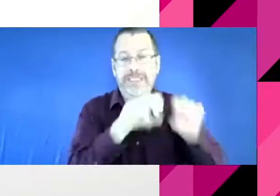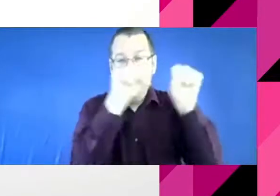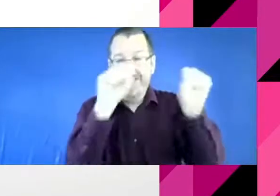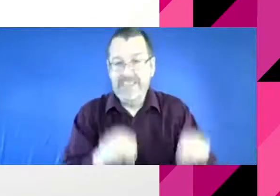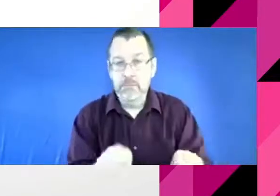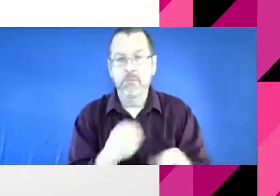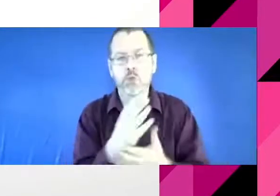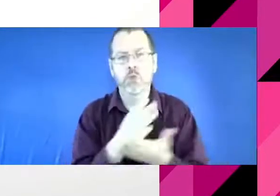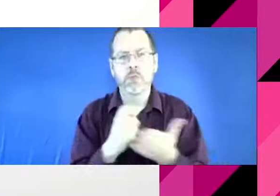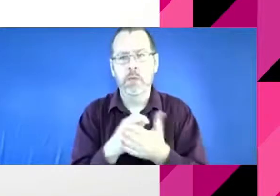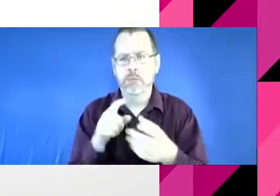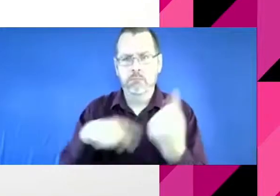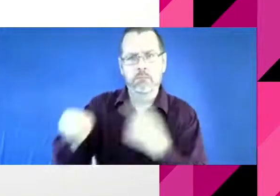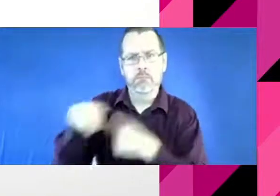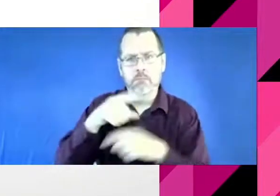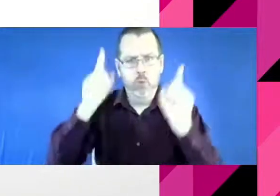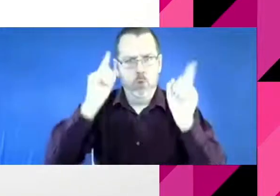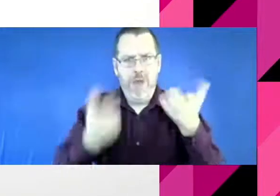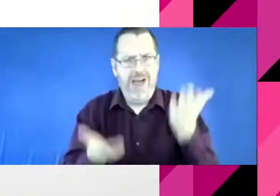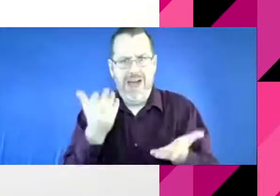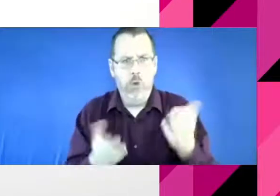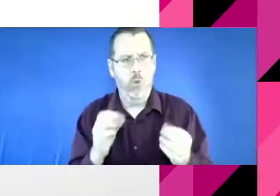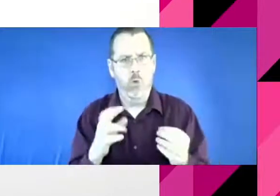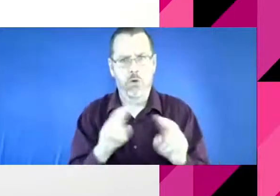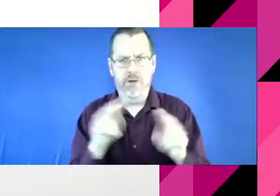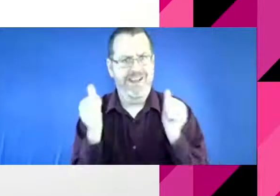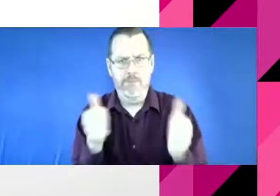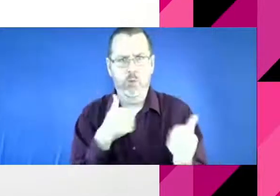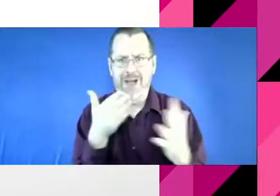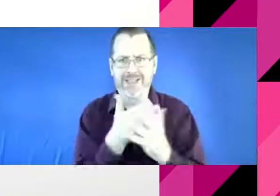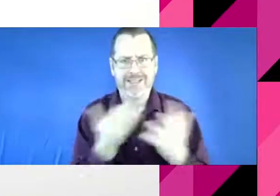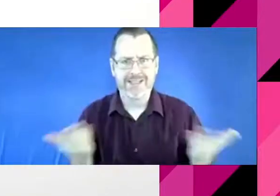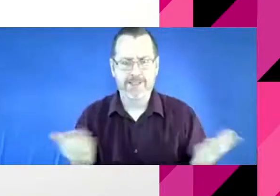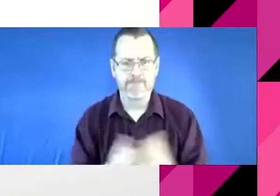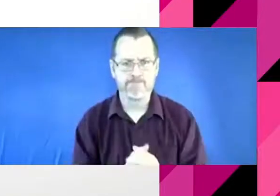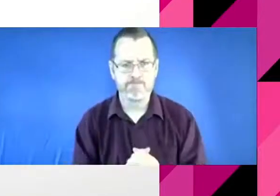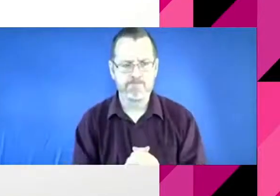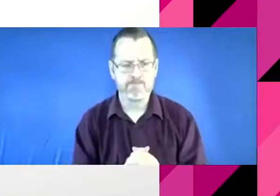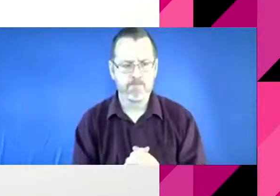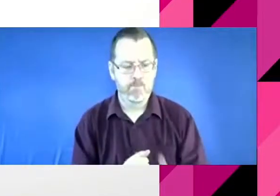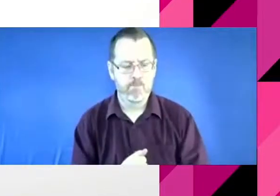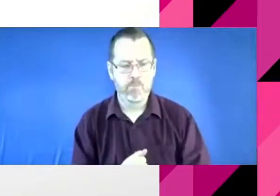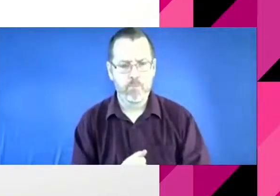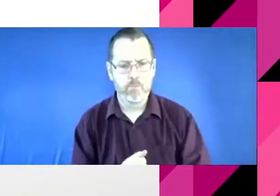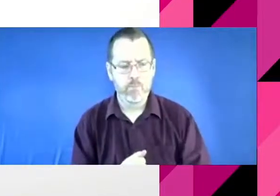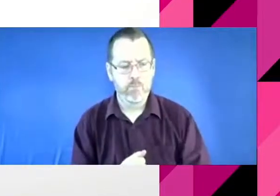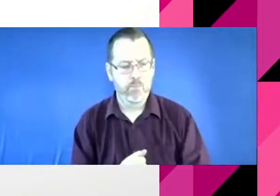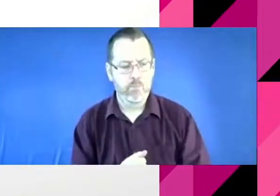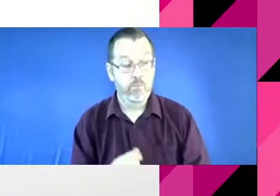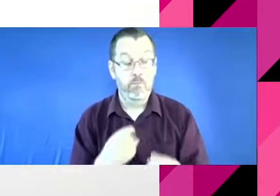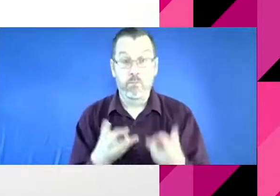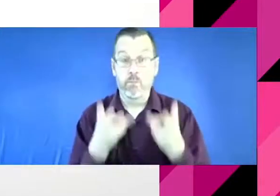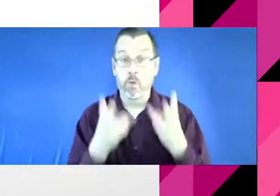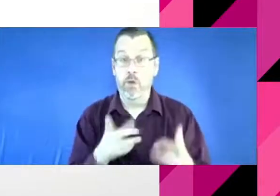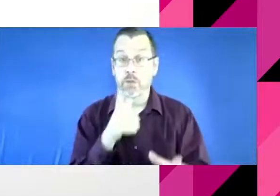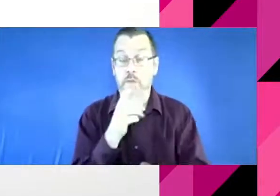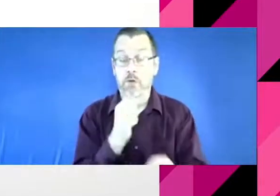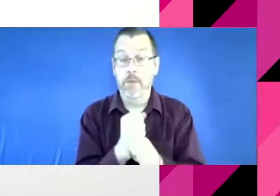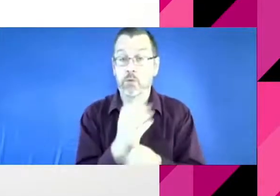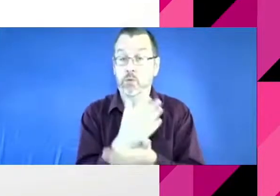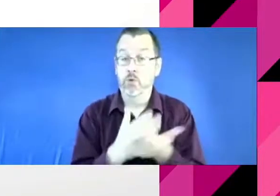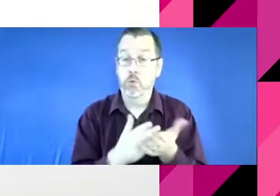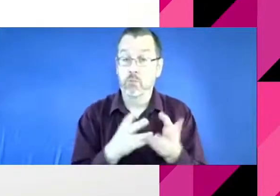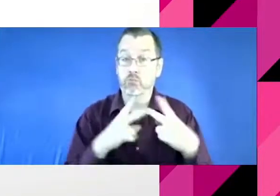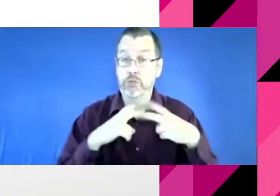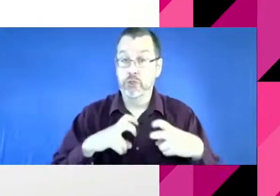access them. To give these high-level findings some more substance, I want to refer to some work we've undertaken with respect